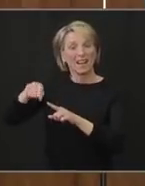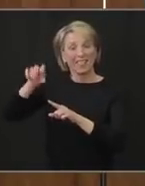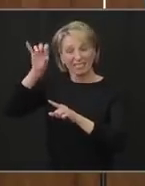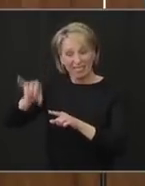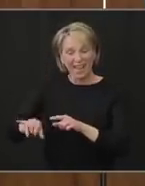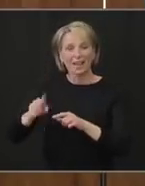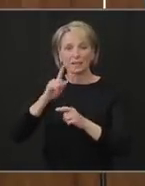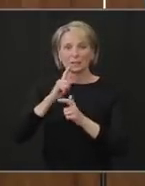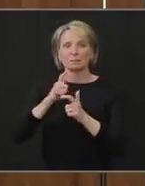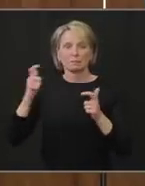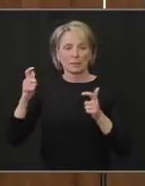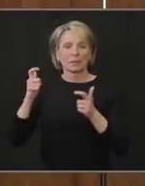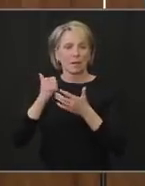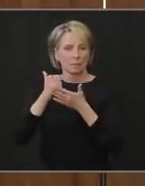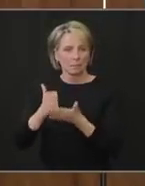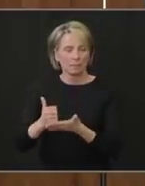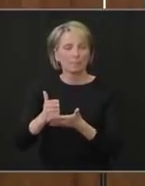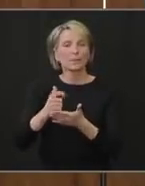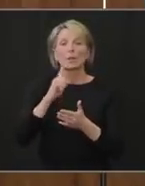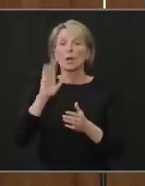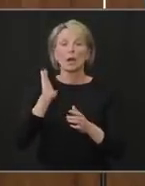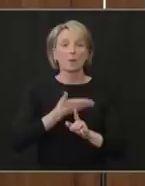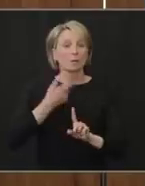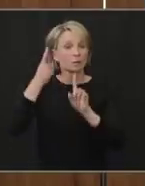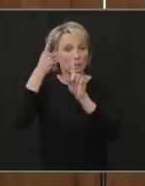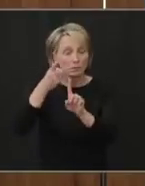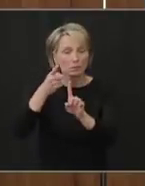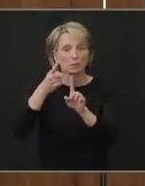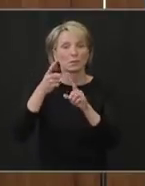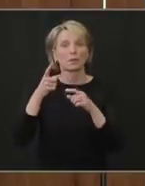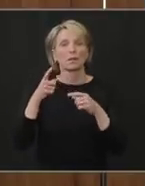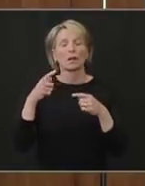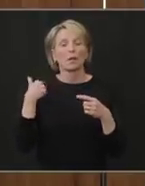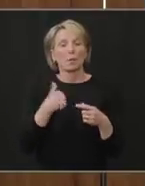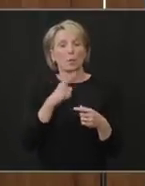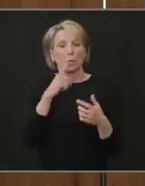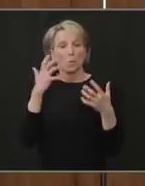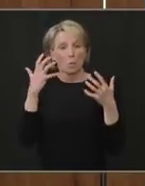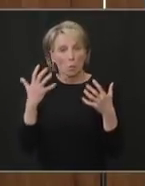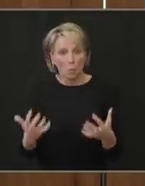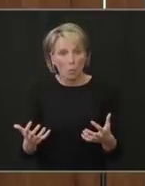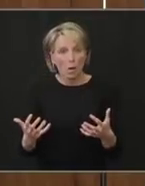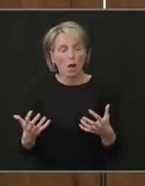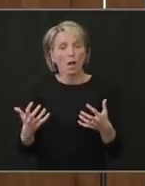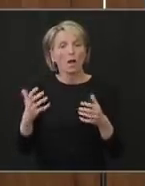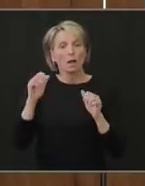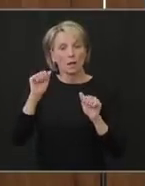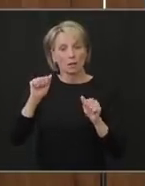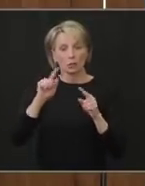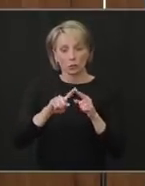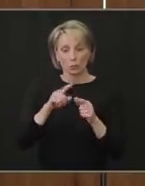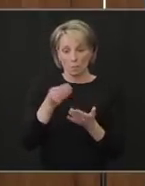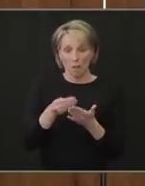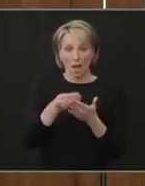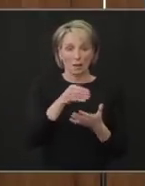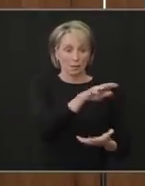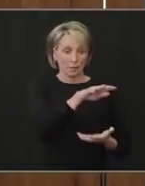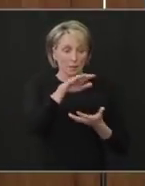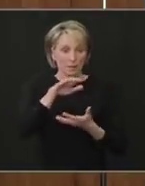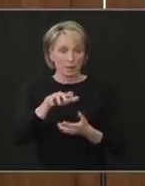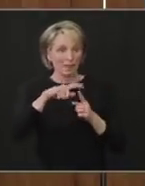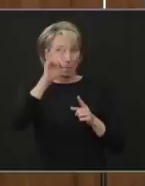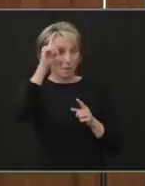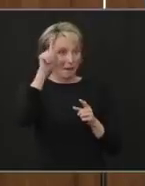extension. So the objective here is to put cash into the hands of those